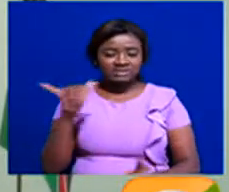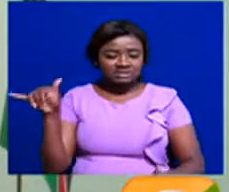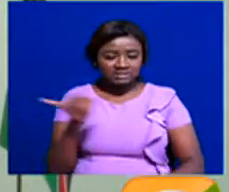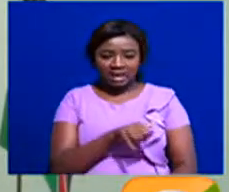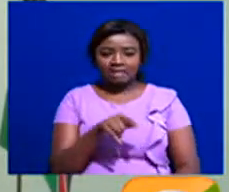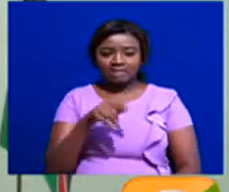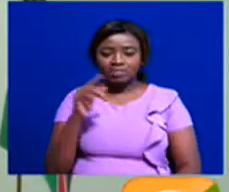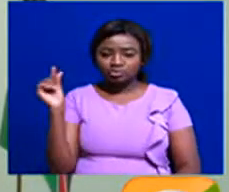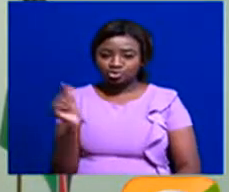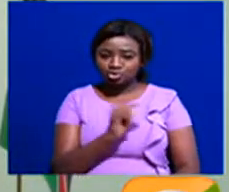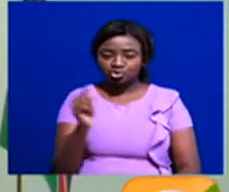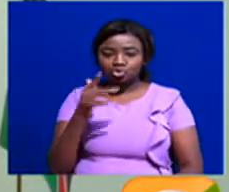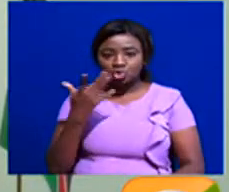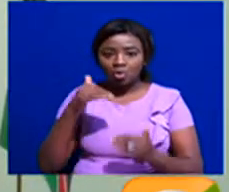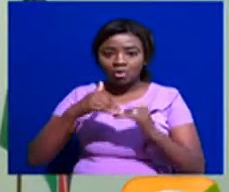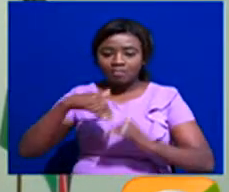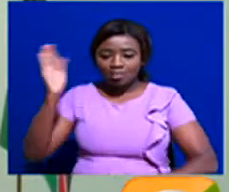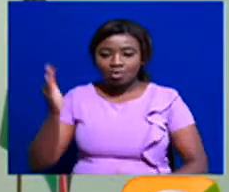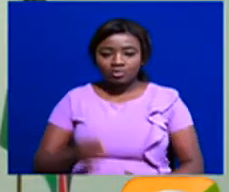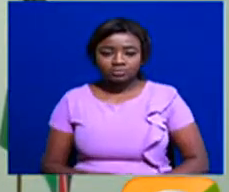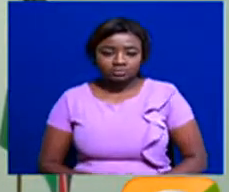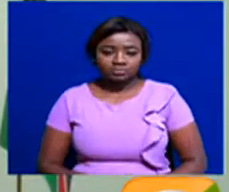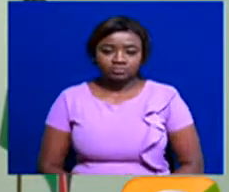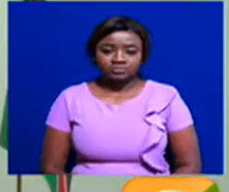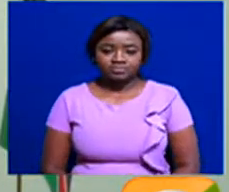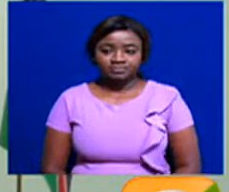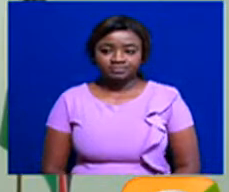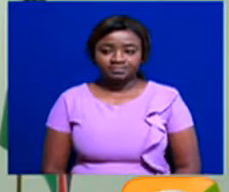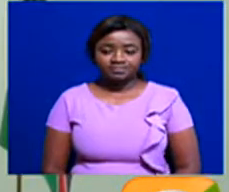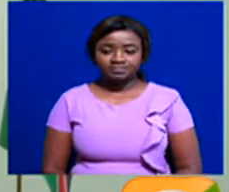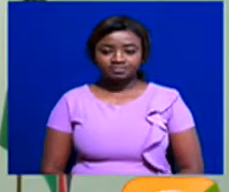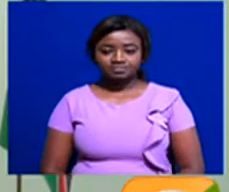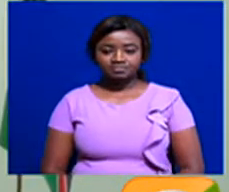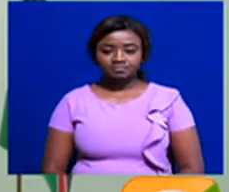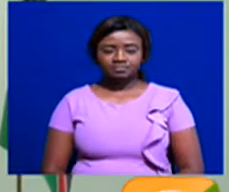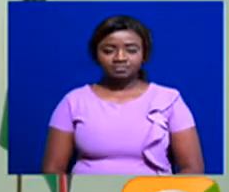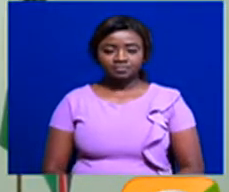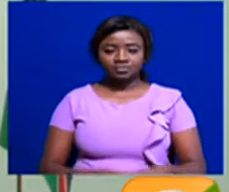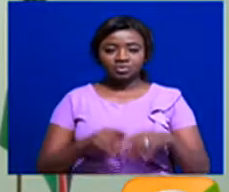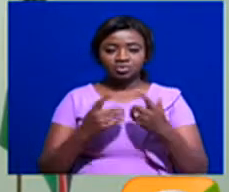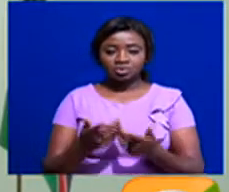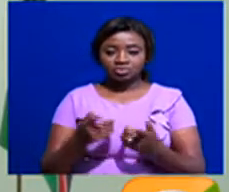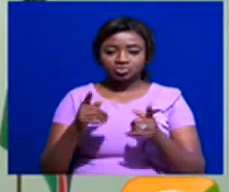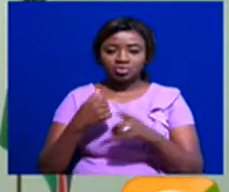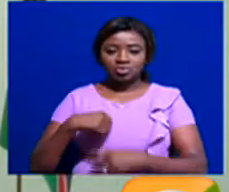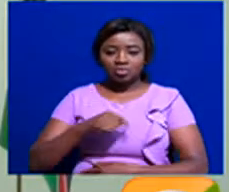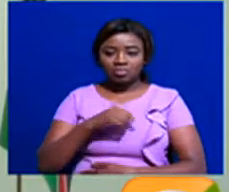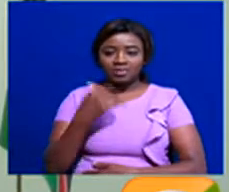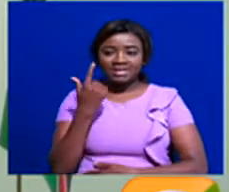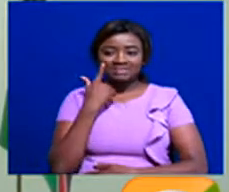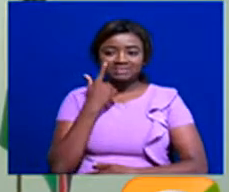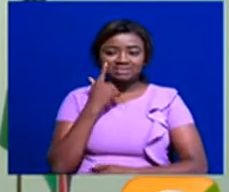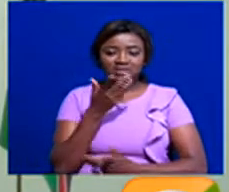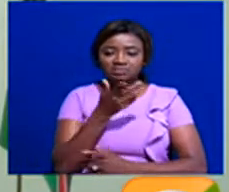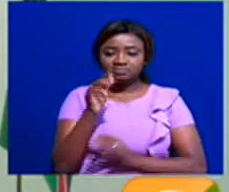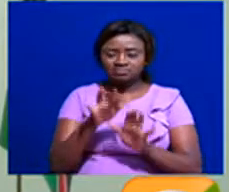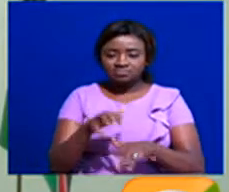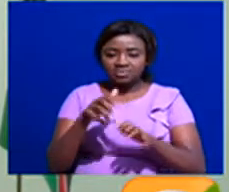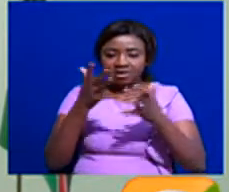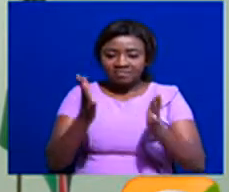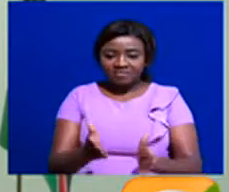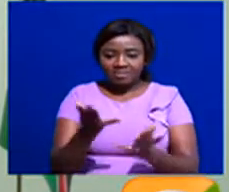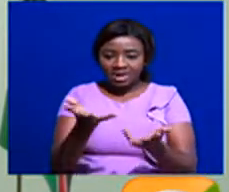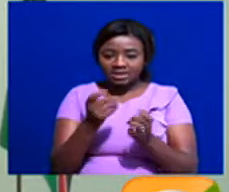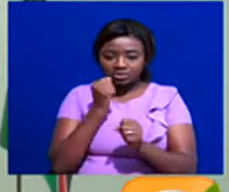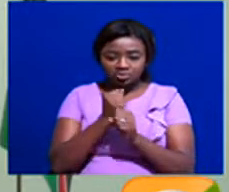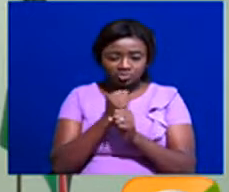in terms of returns. So when we are looking at what needs to be done with farmers, what we have done in Kenya,